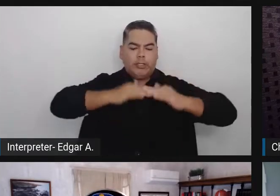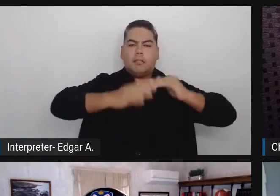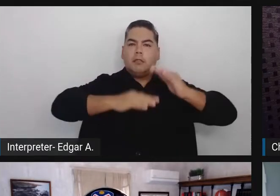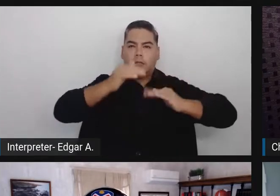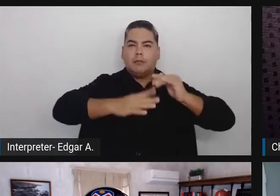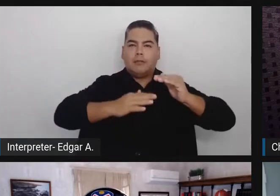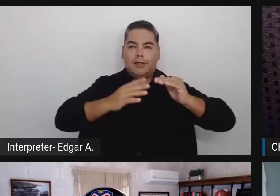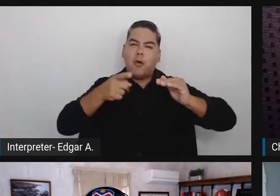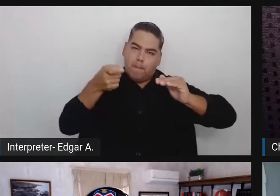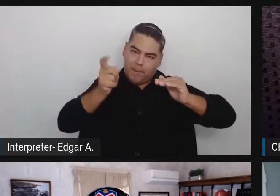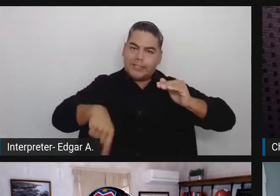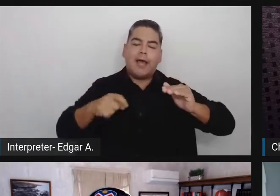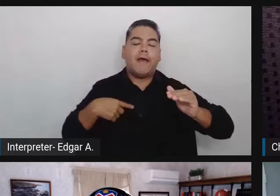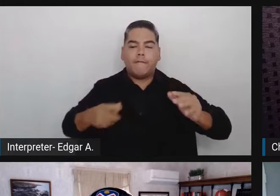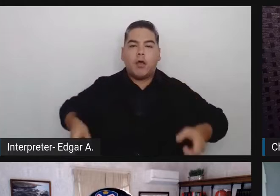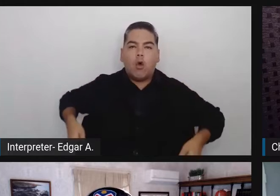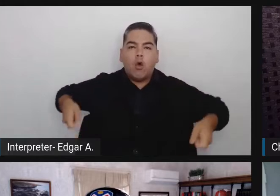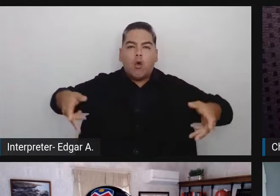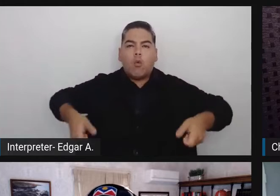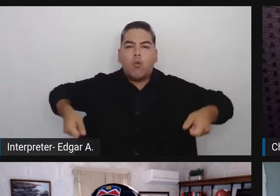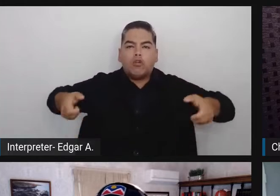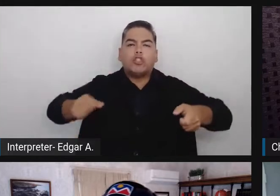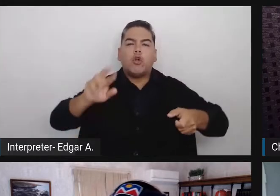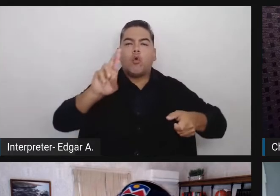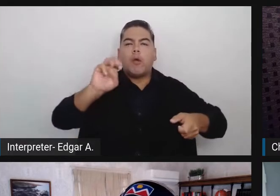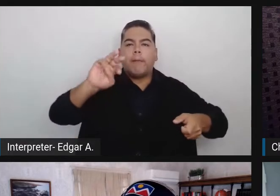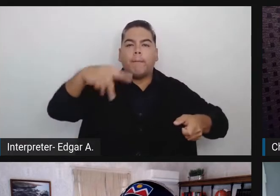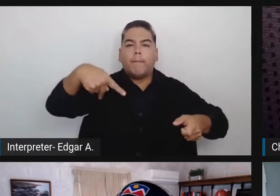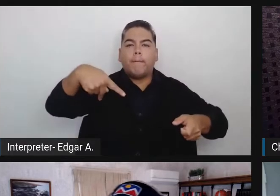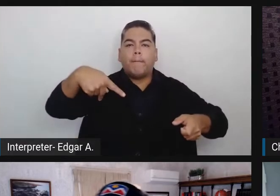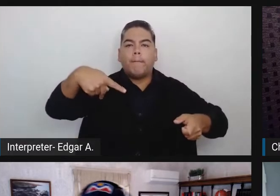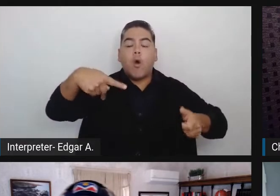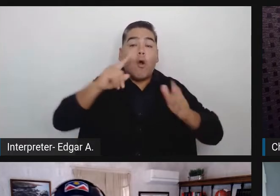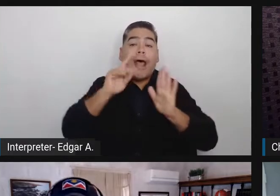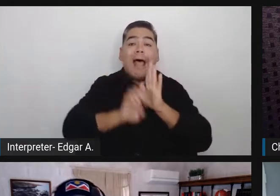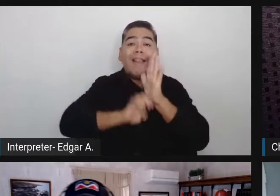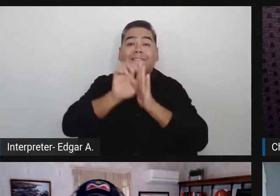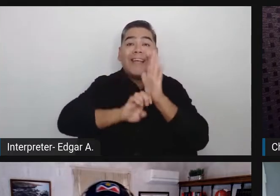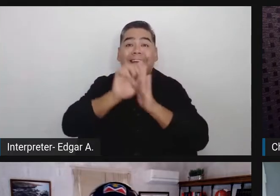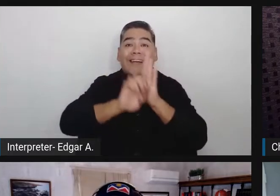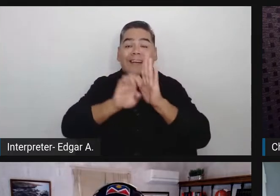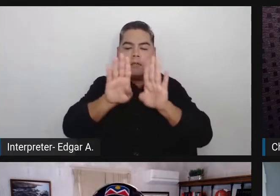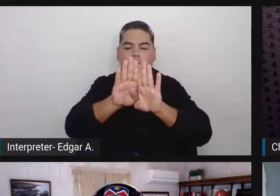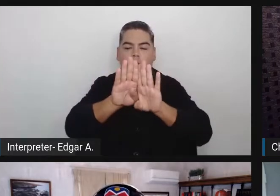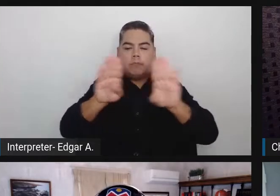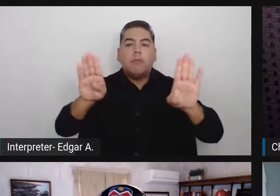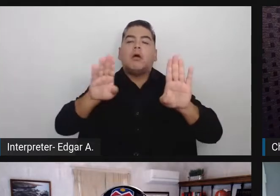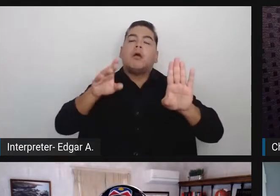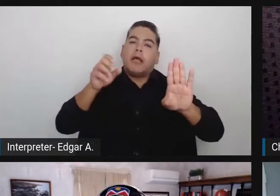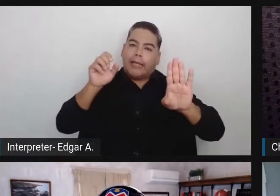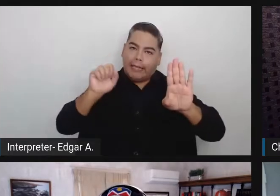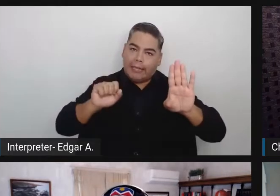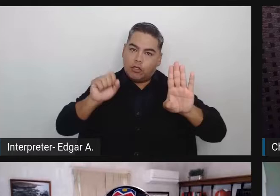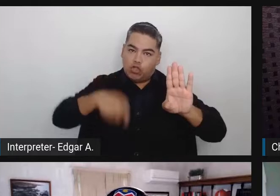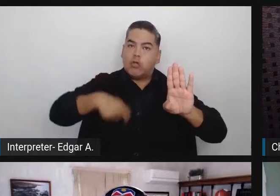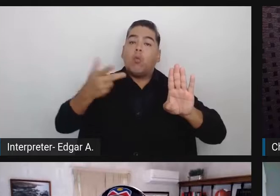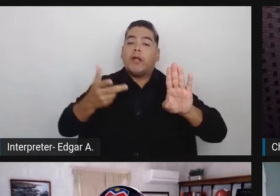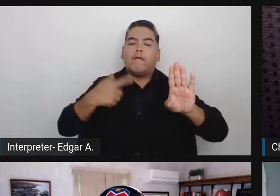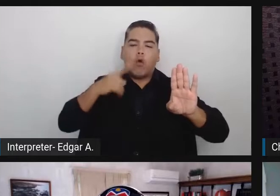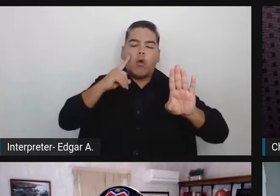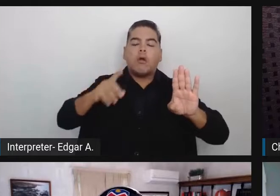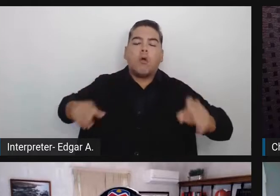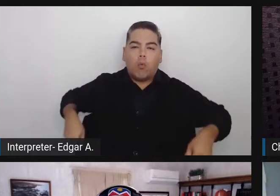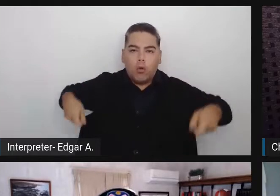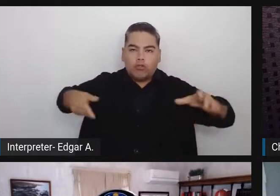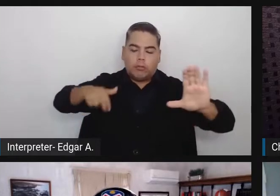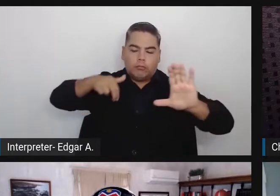in a building or an elevator that is wheelchair accessible is a significant upfront expense for